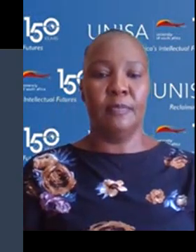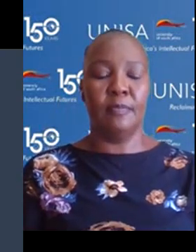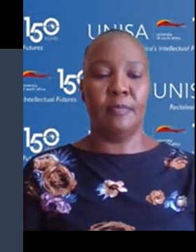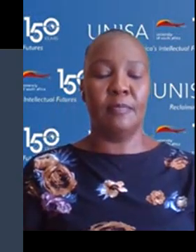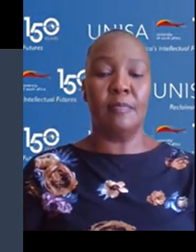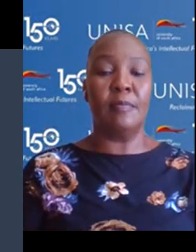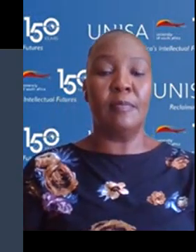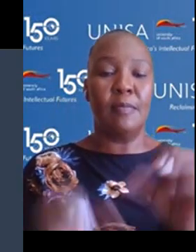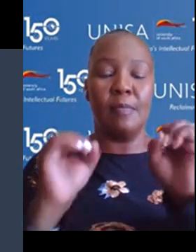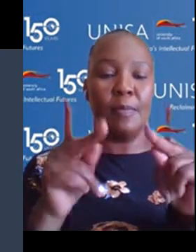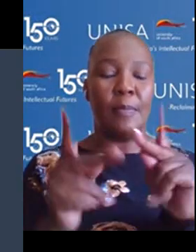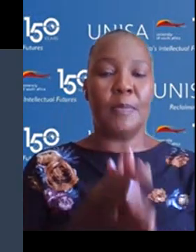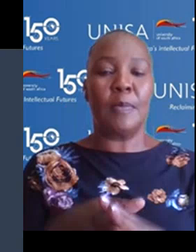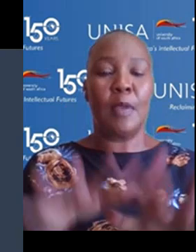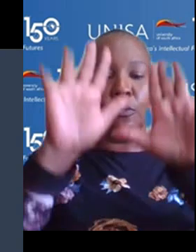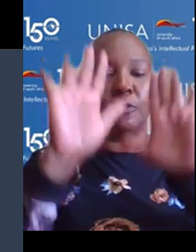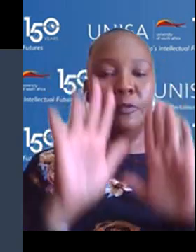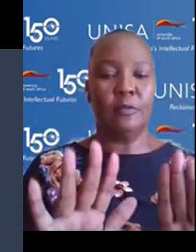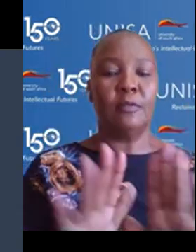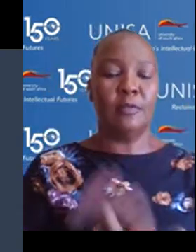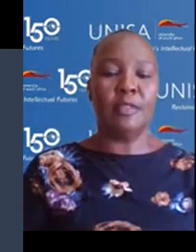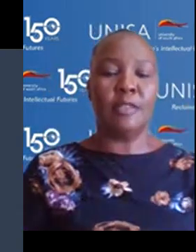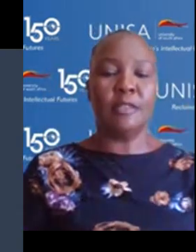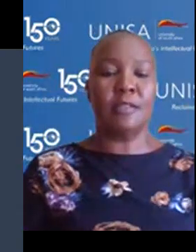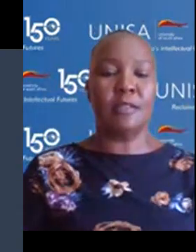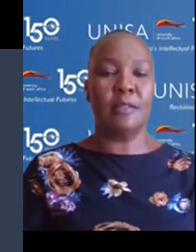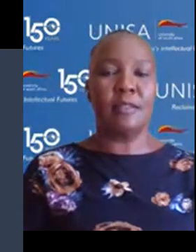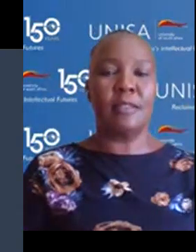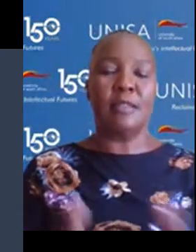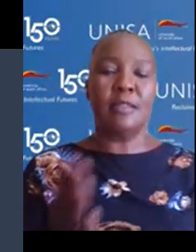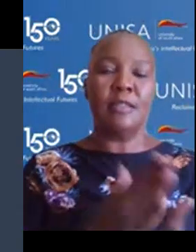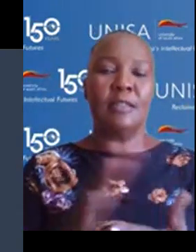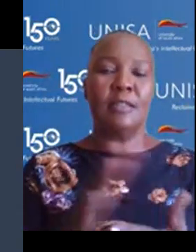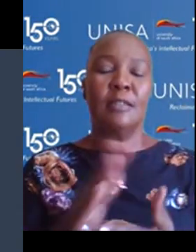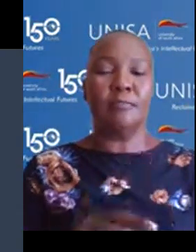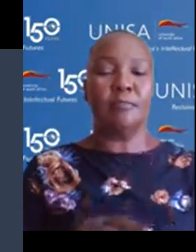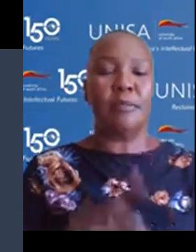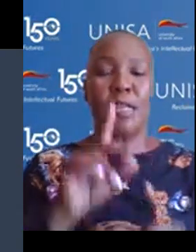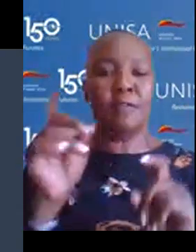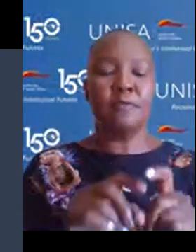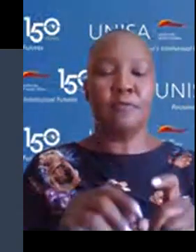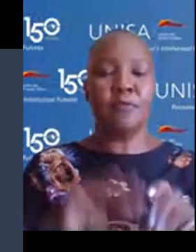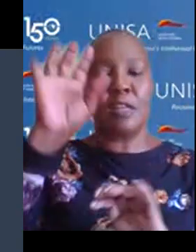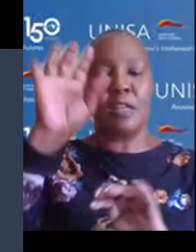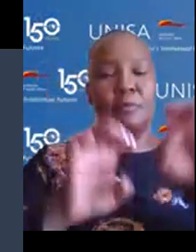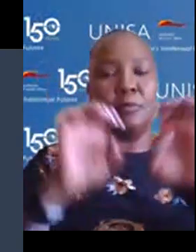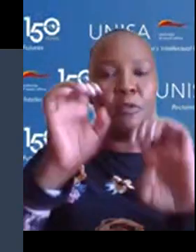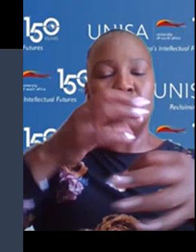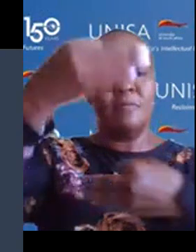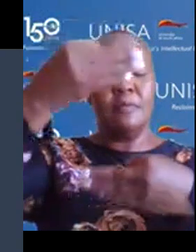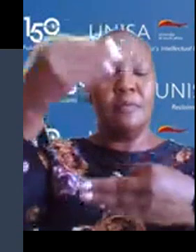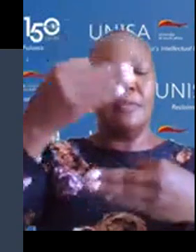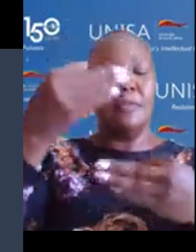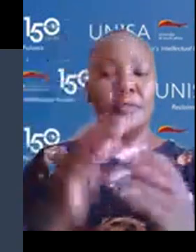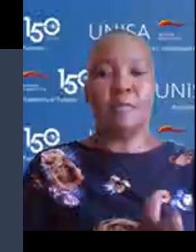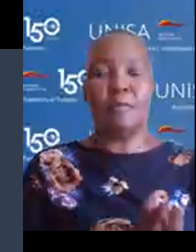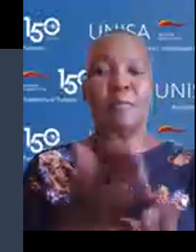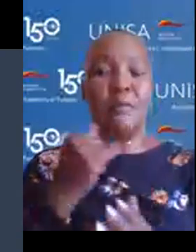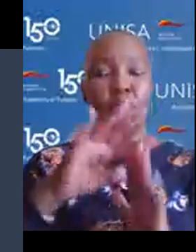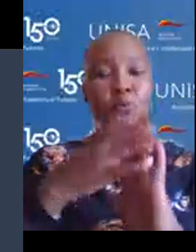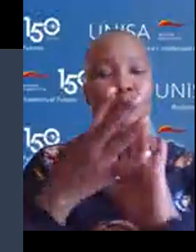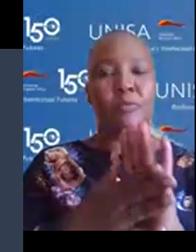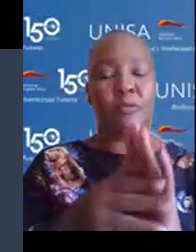Okay, great, awesome. I just see in the chat there's a few still asking about the survey. Remember, you don't need to complete the survey immediately. You can